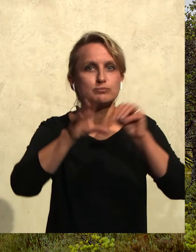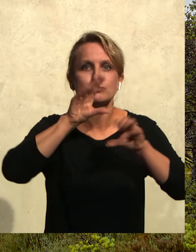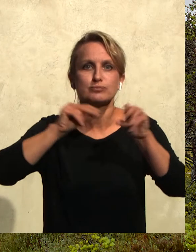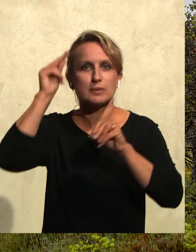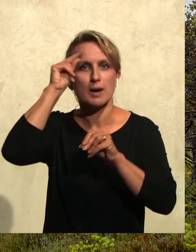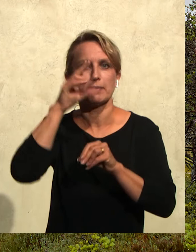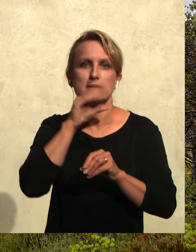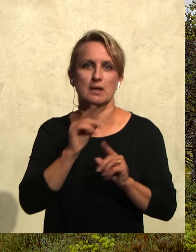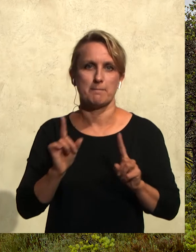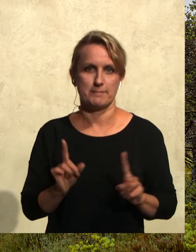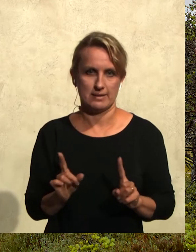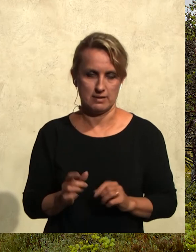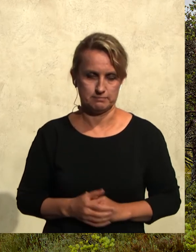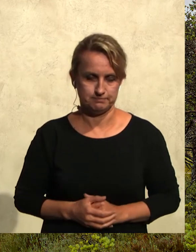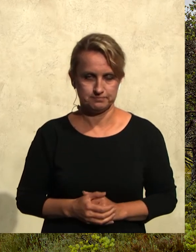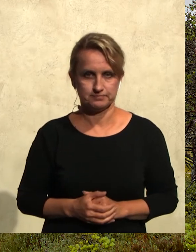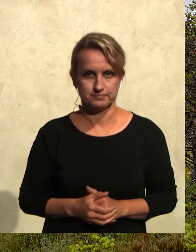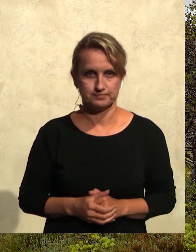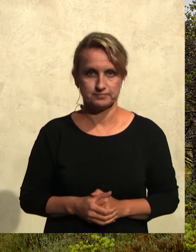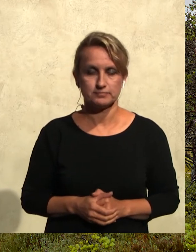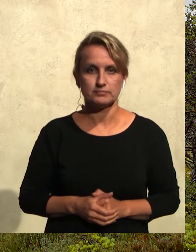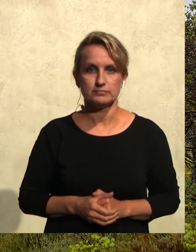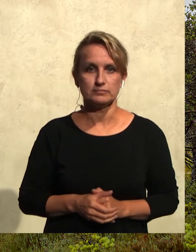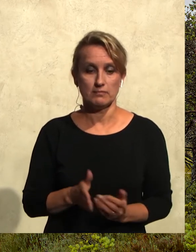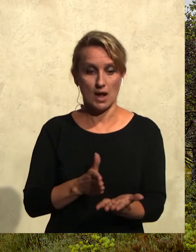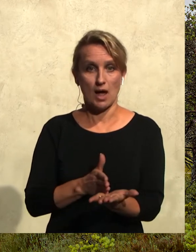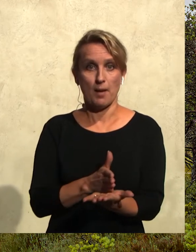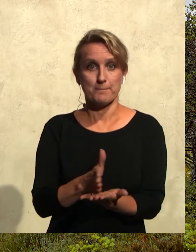So setting the scene, at a policy level,